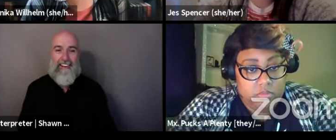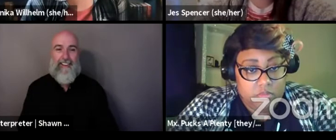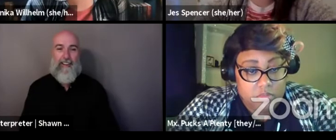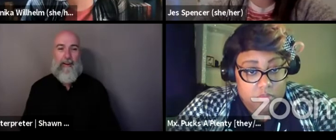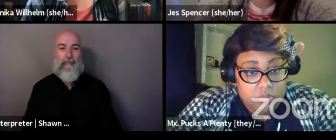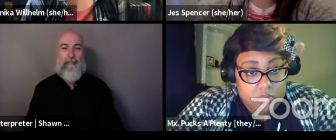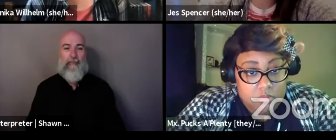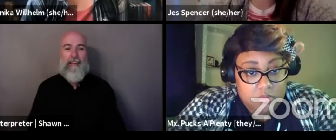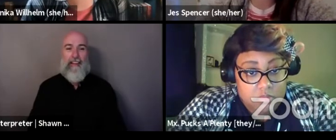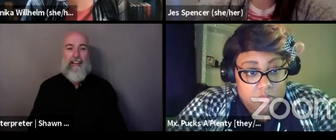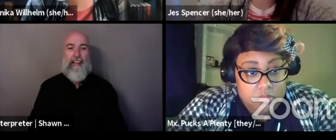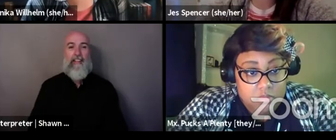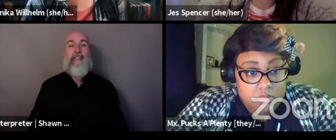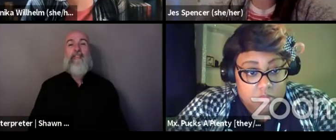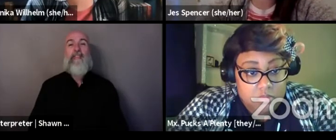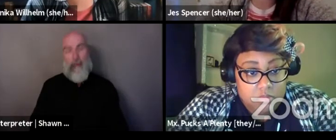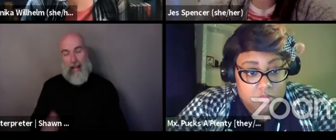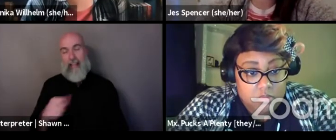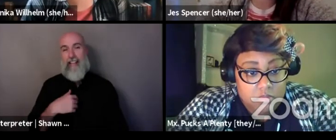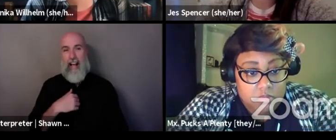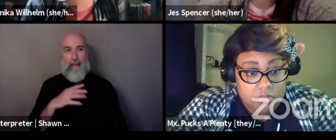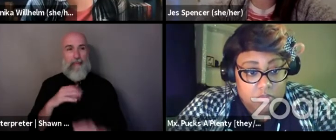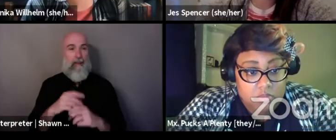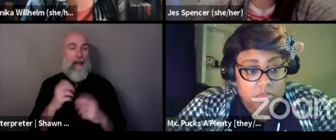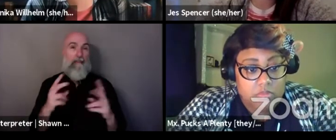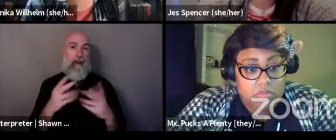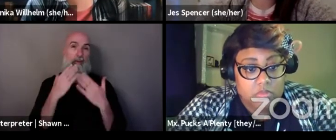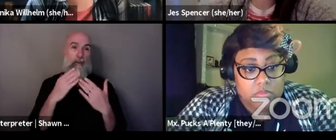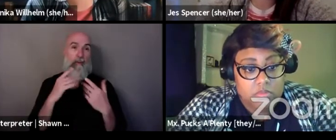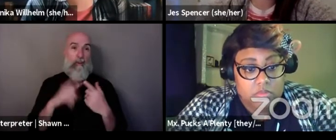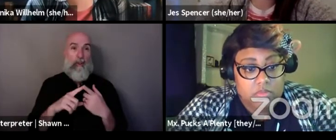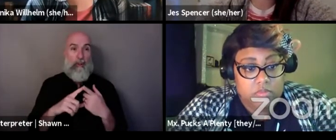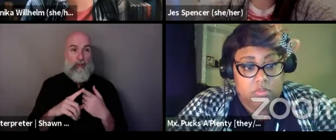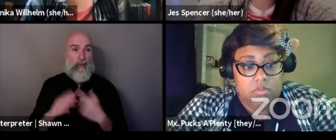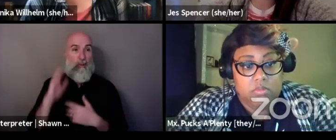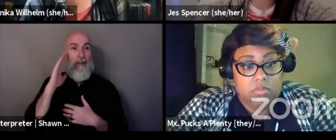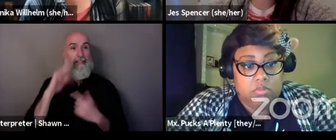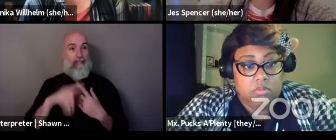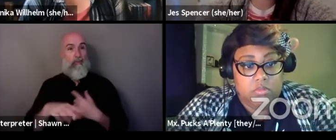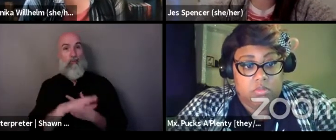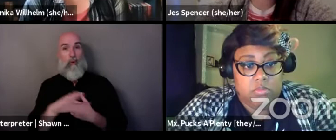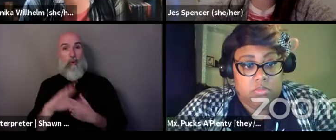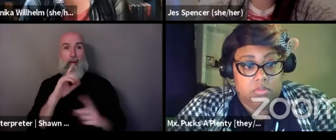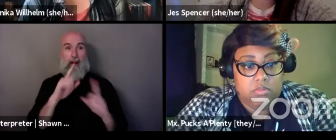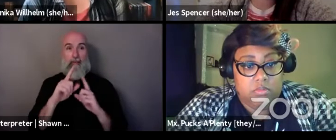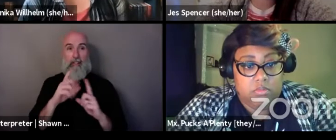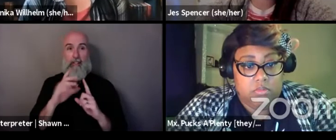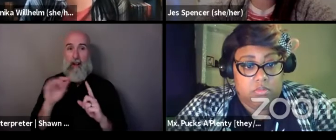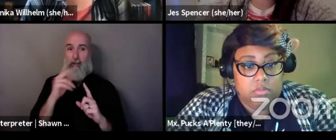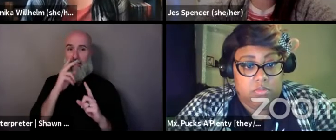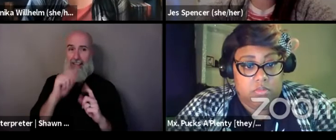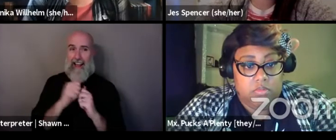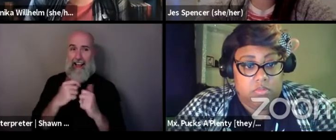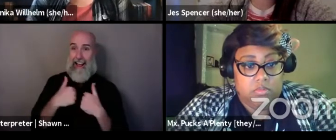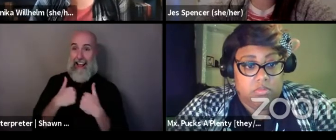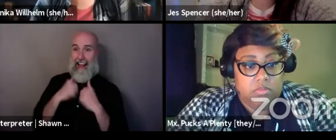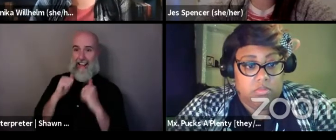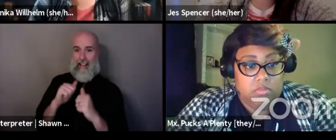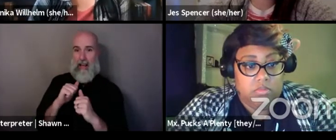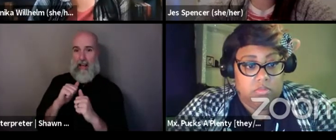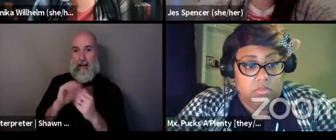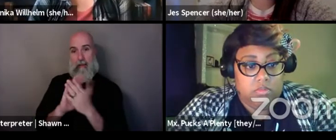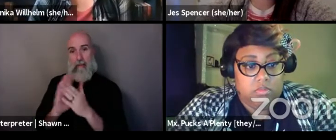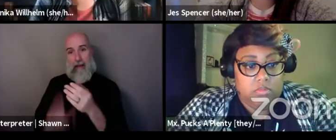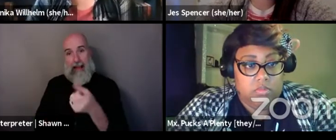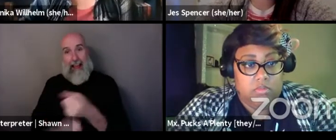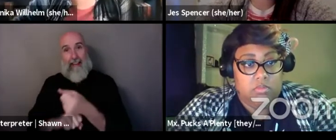just, yes and to everyone, and I'm very grateful to listen to this conversation and to also see how I can be an advocate